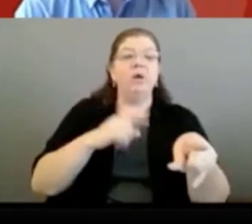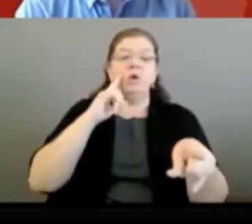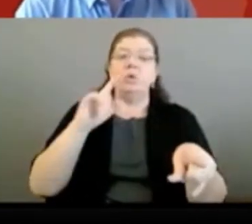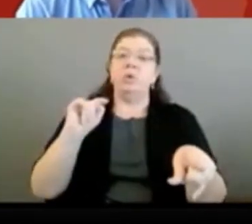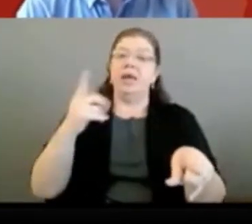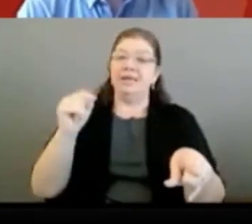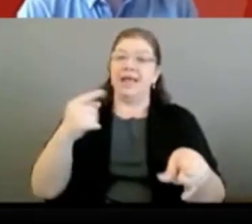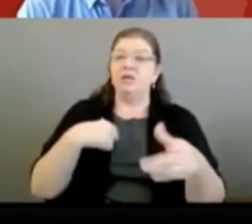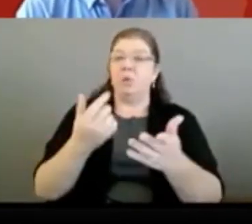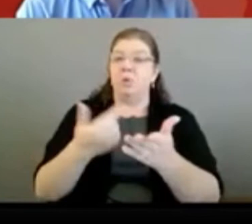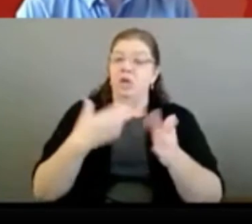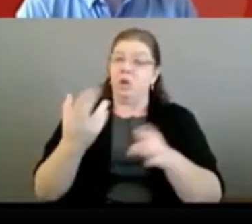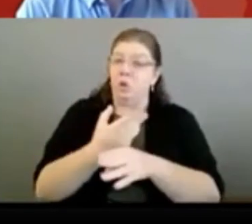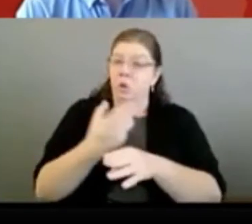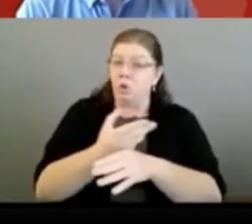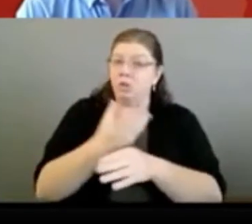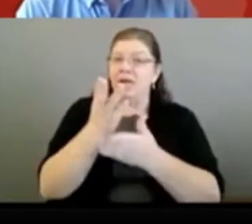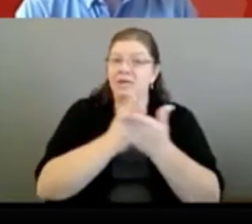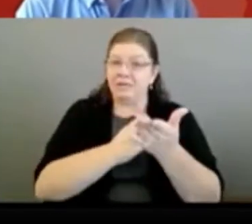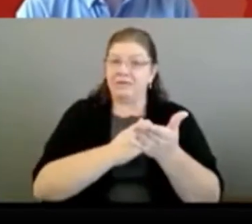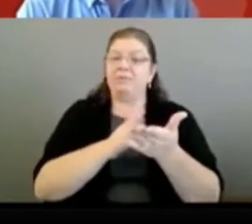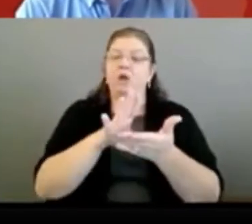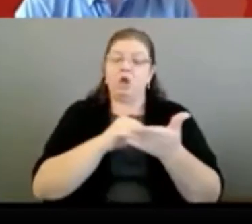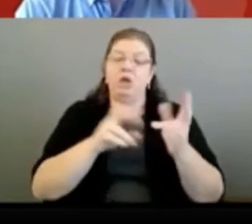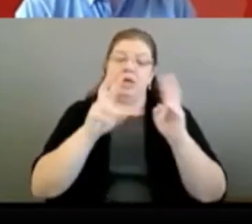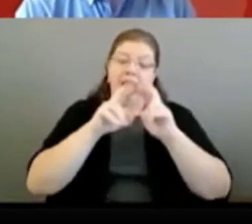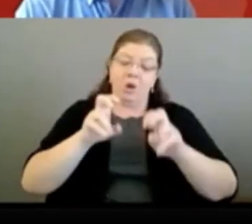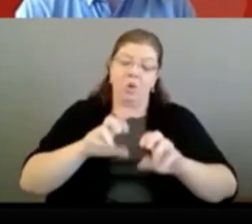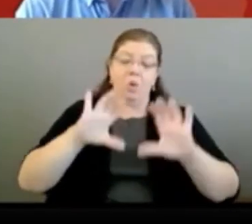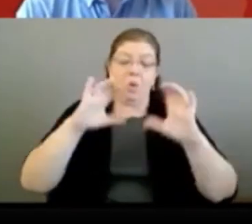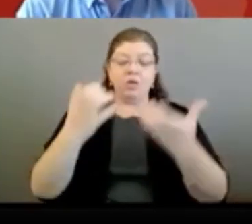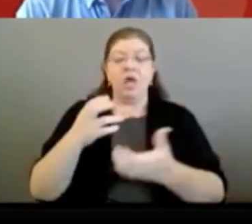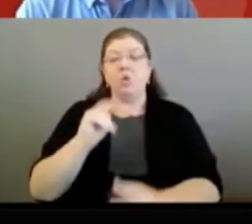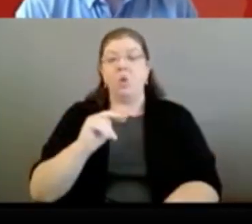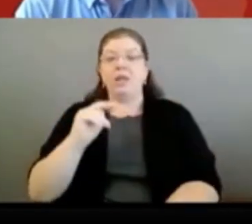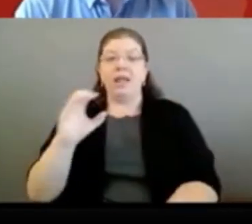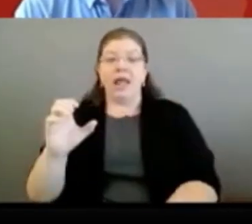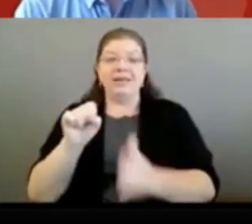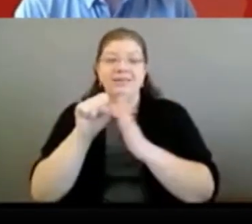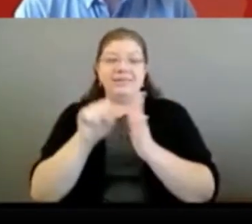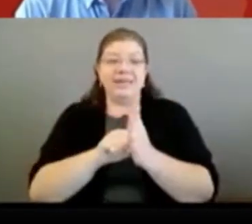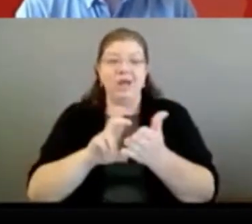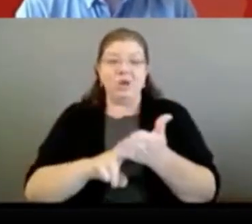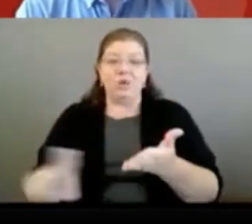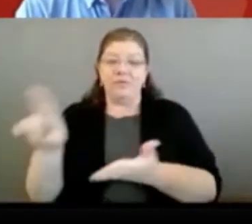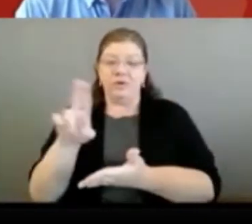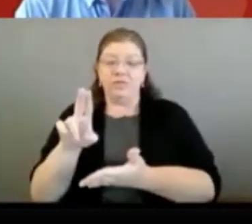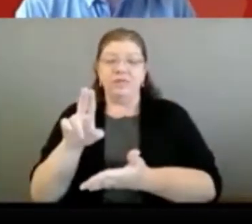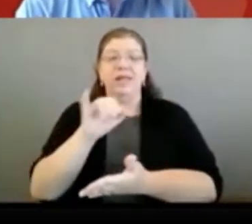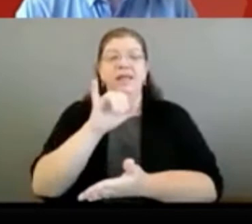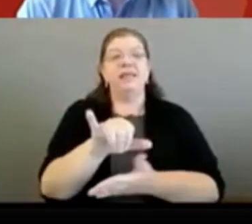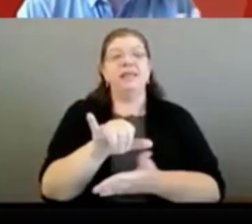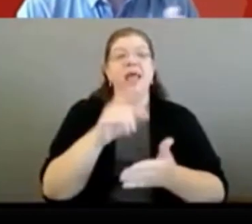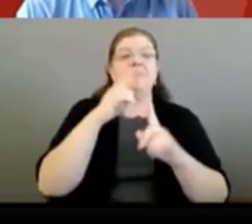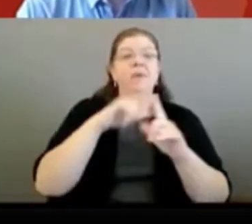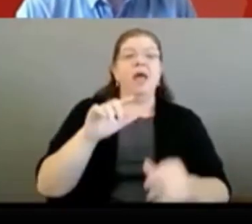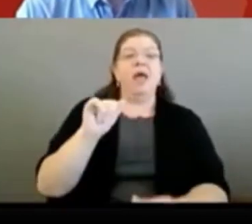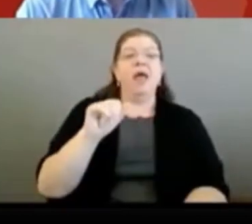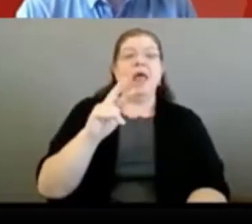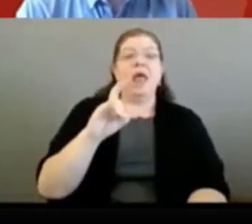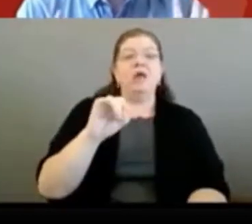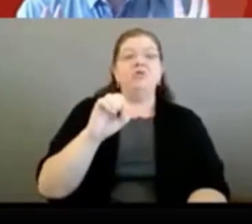we use in some of my learning analytics courses at North Carolina State University. It's by Andrew Crum, Barbara